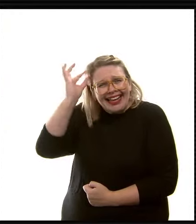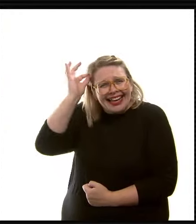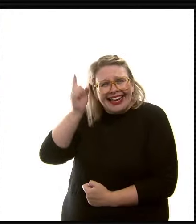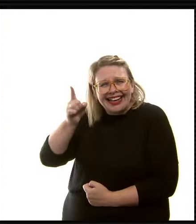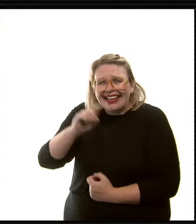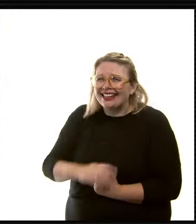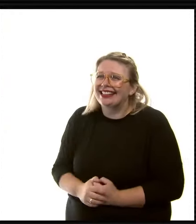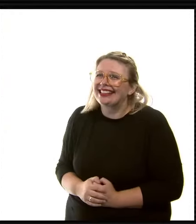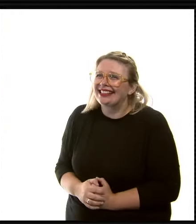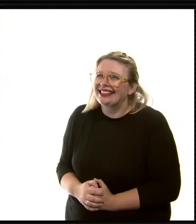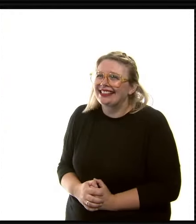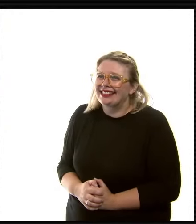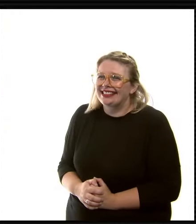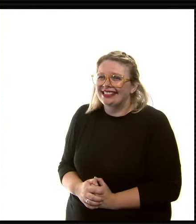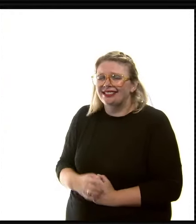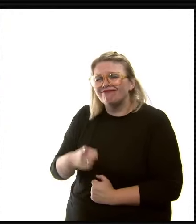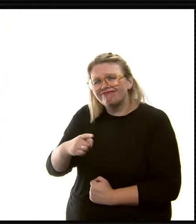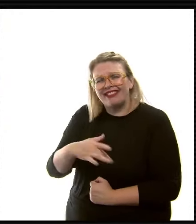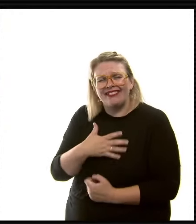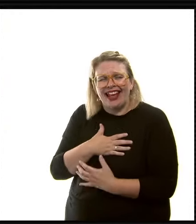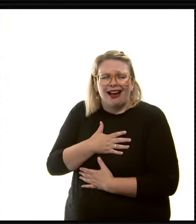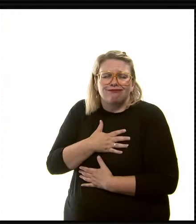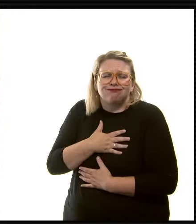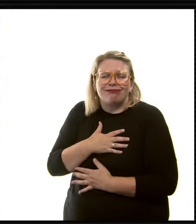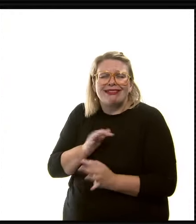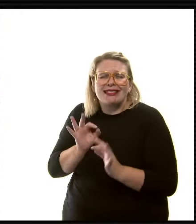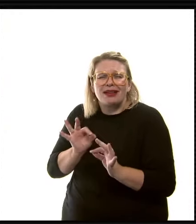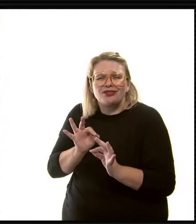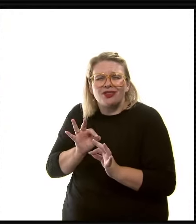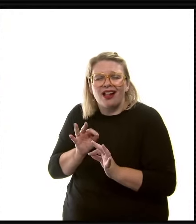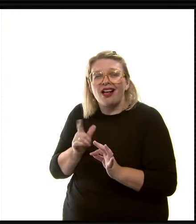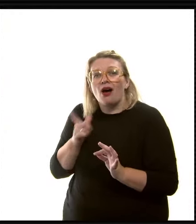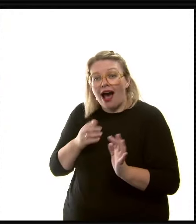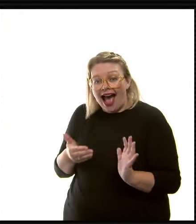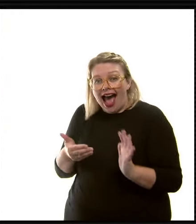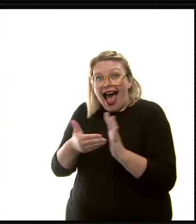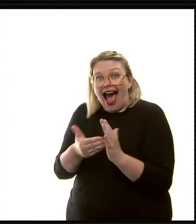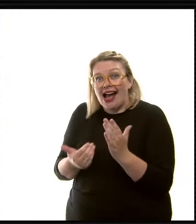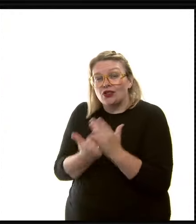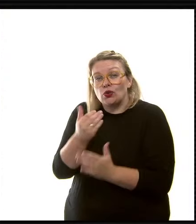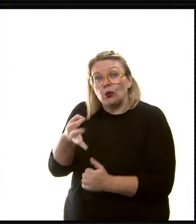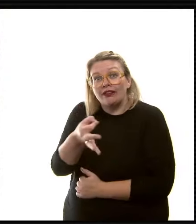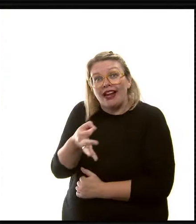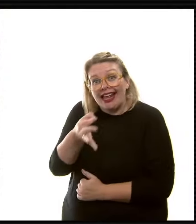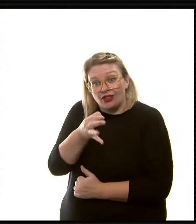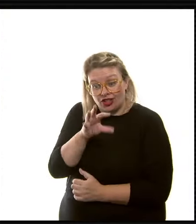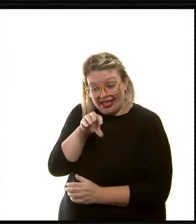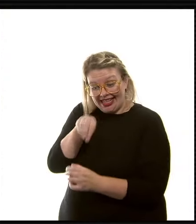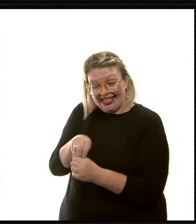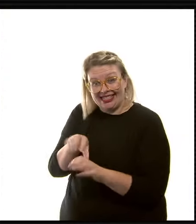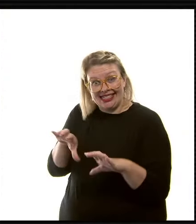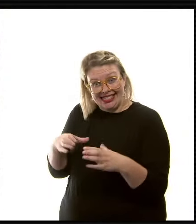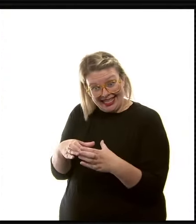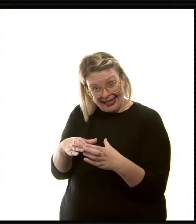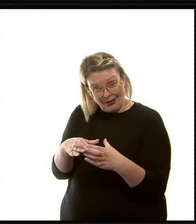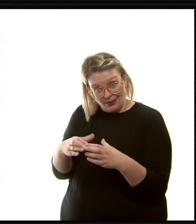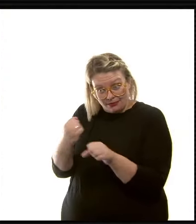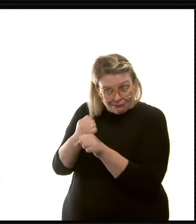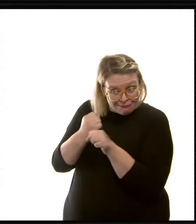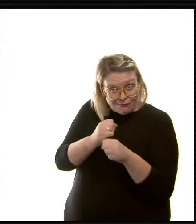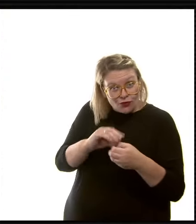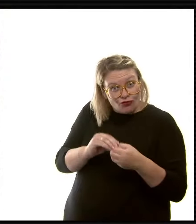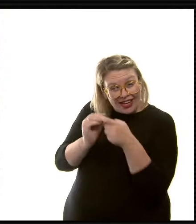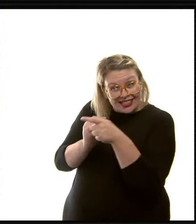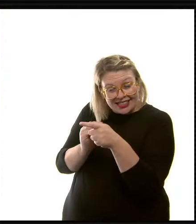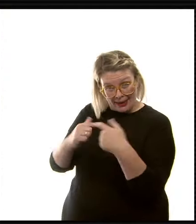this set feels really special to me because when we added these new village designs to Minecraft, I was in the team working on it a lot. So I actually